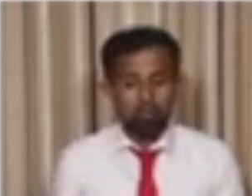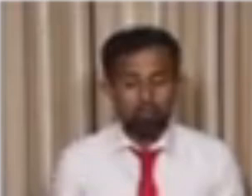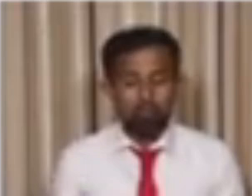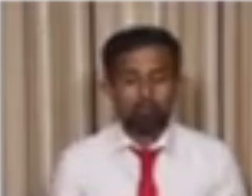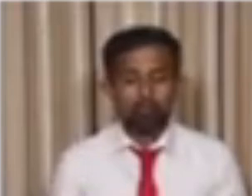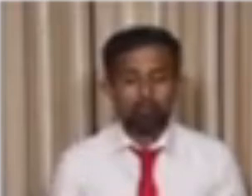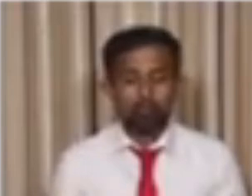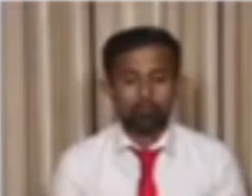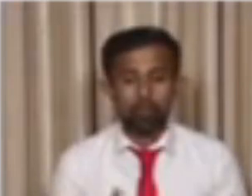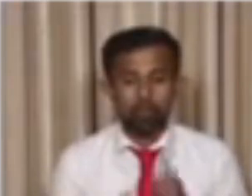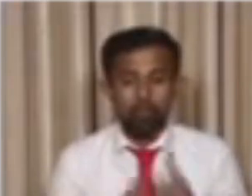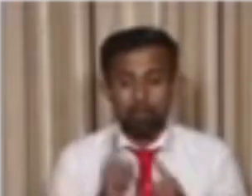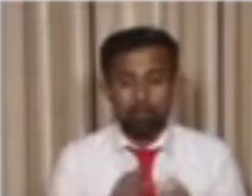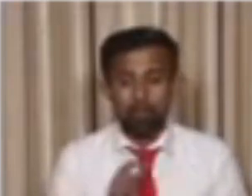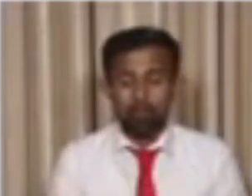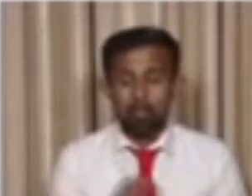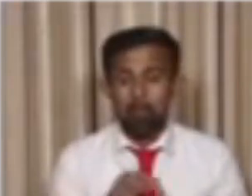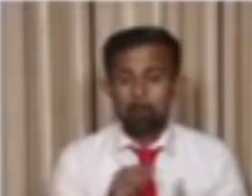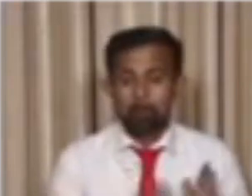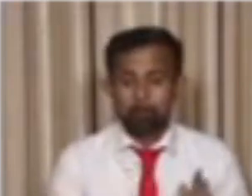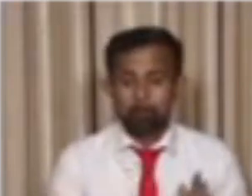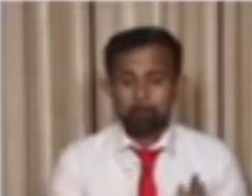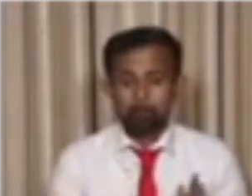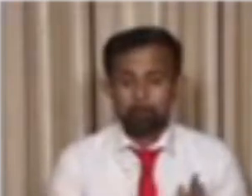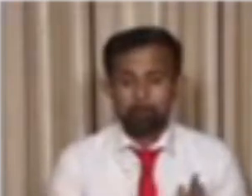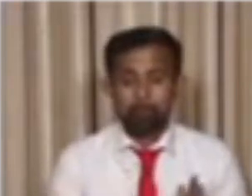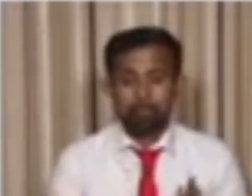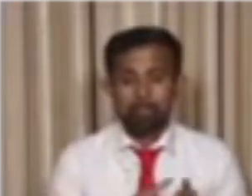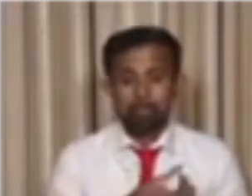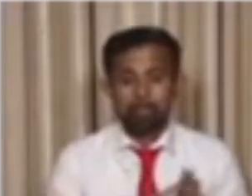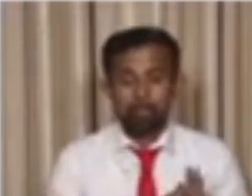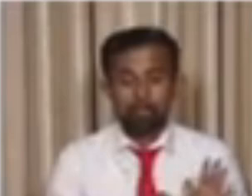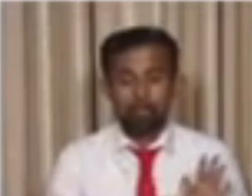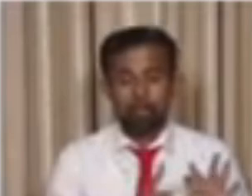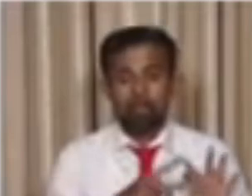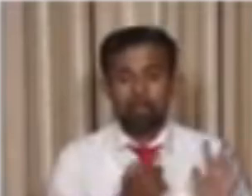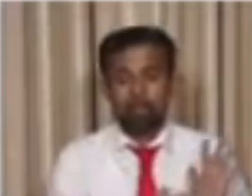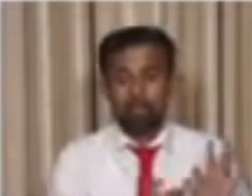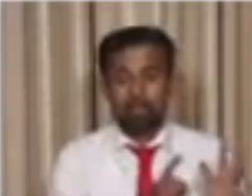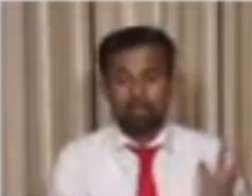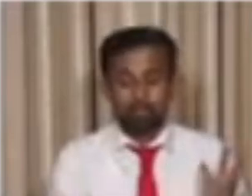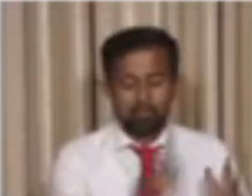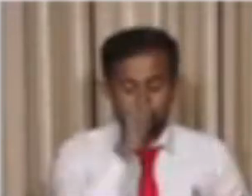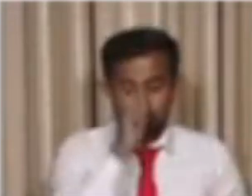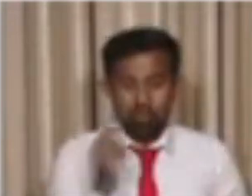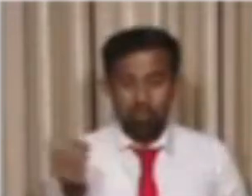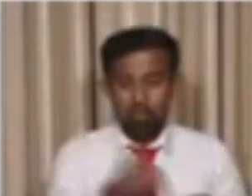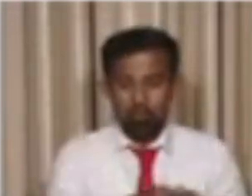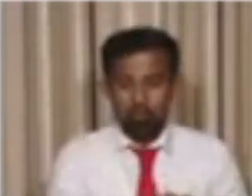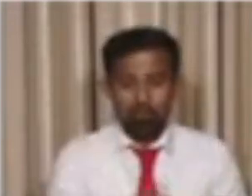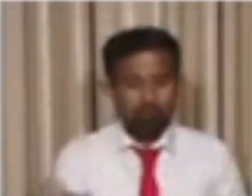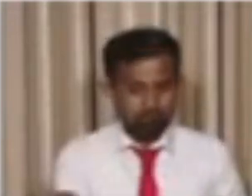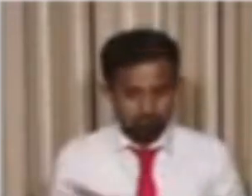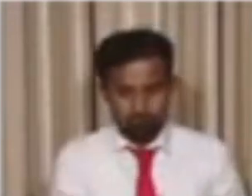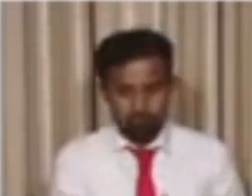Jawaharlal Nehru was also asked to intervene, and negotiations commenced, and eventually Prime